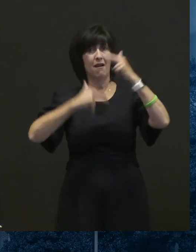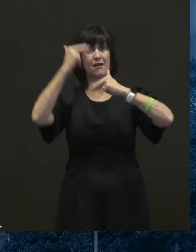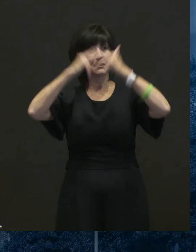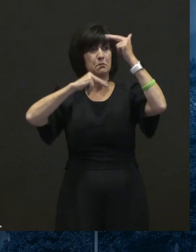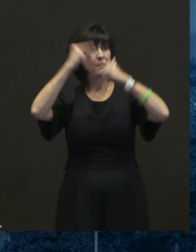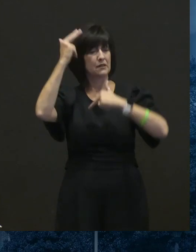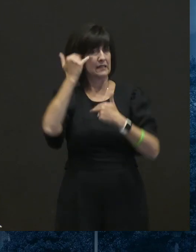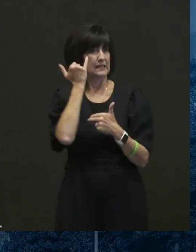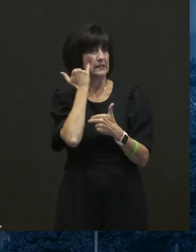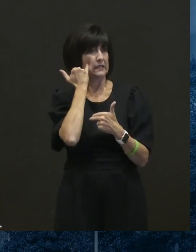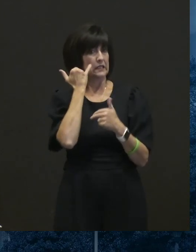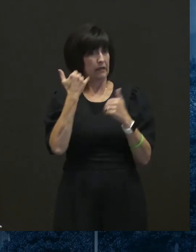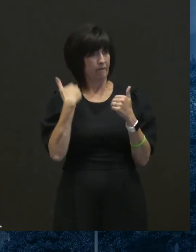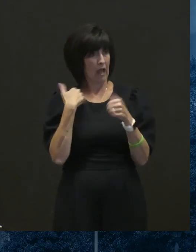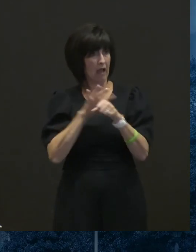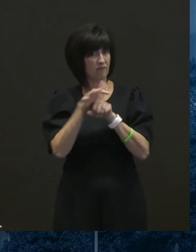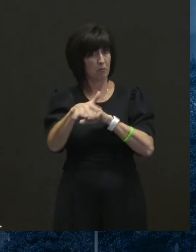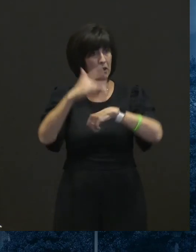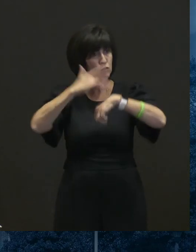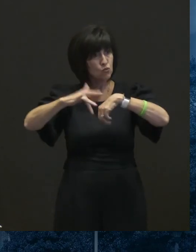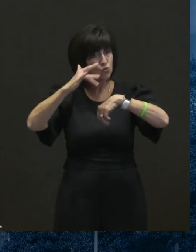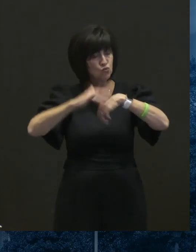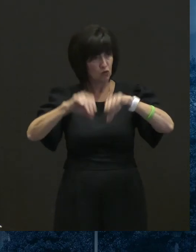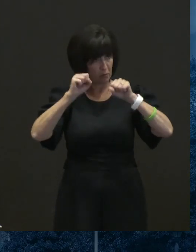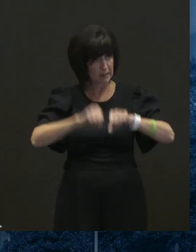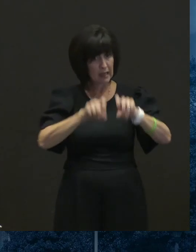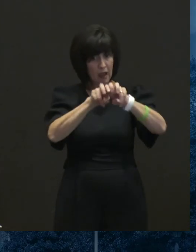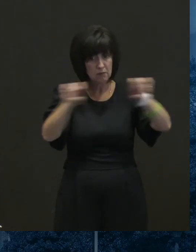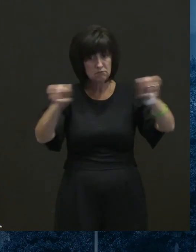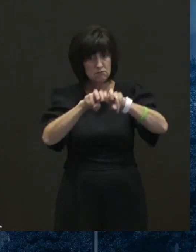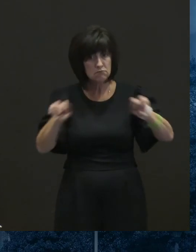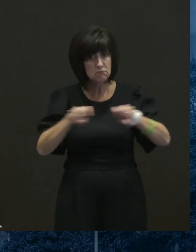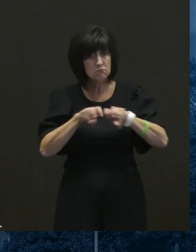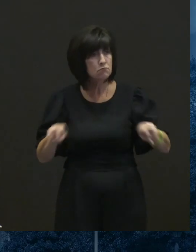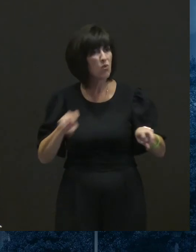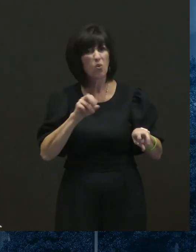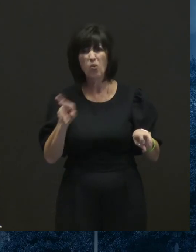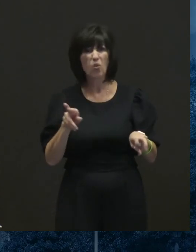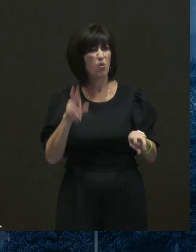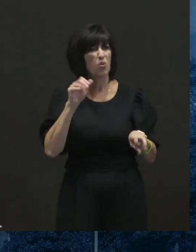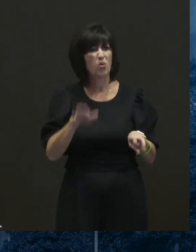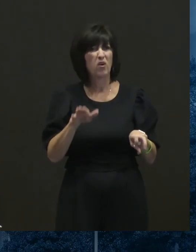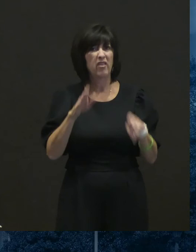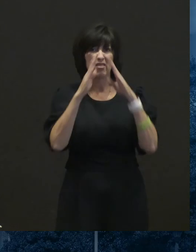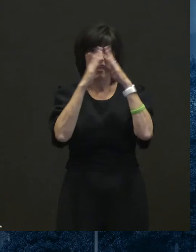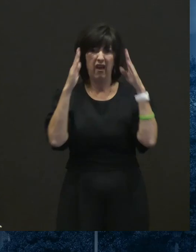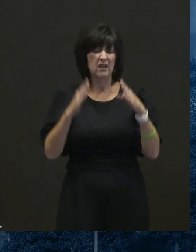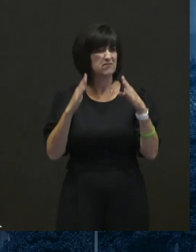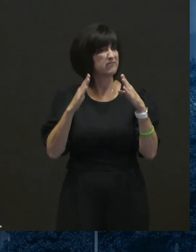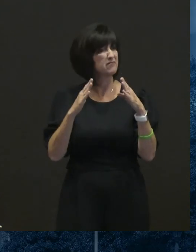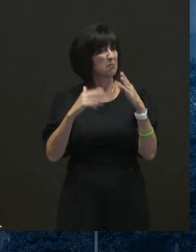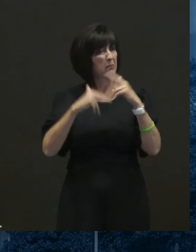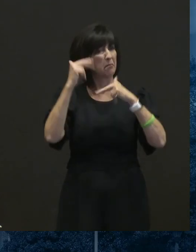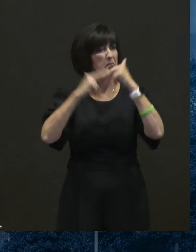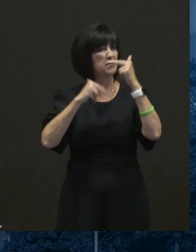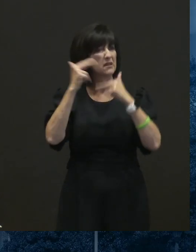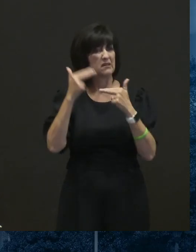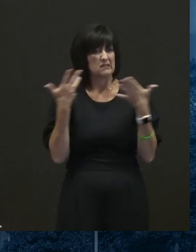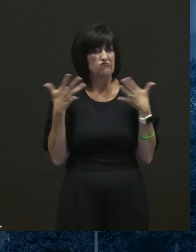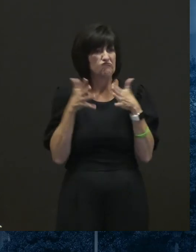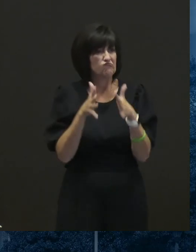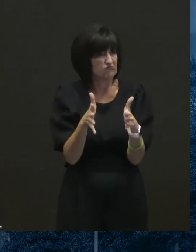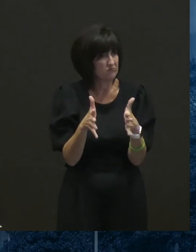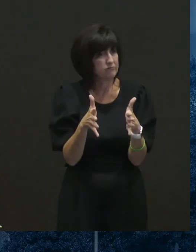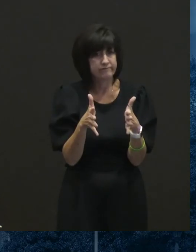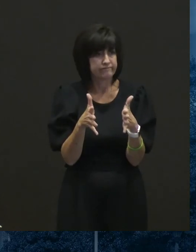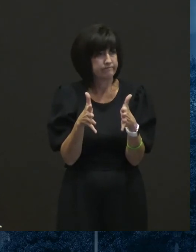be compromised, the students that might have challenges getting back and forth to school, all of that comes in. One